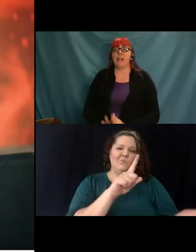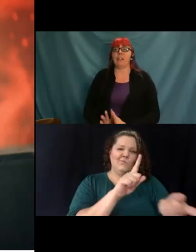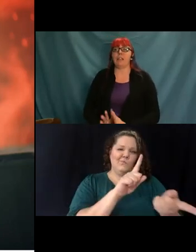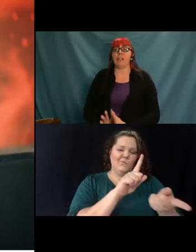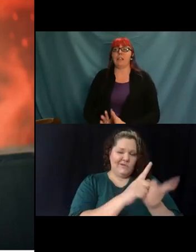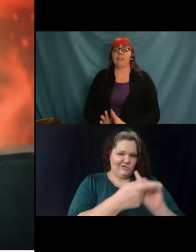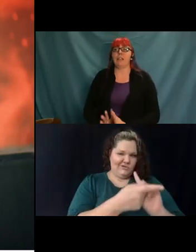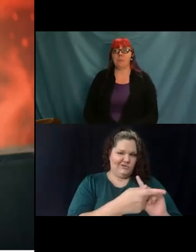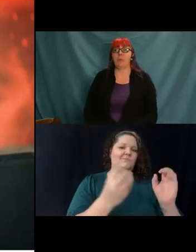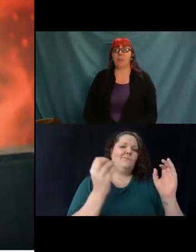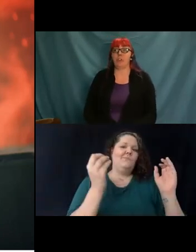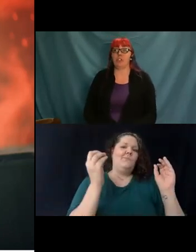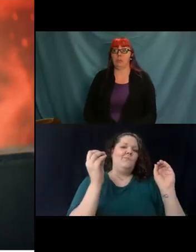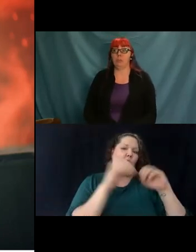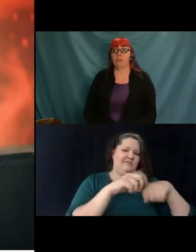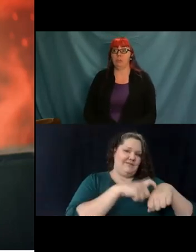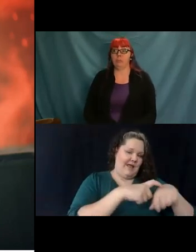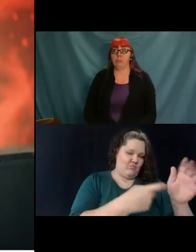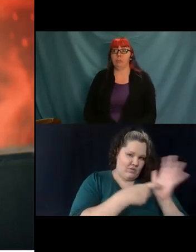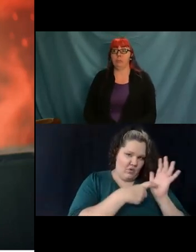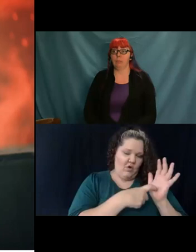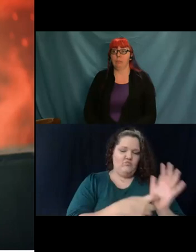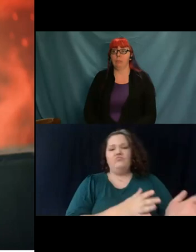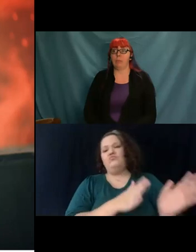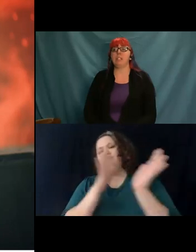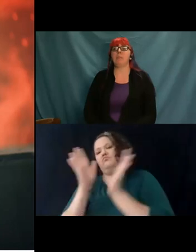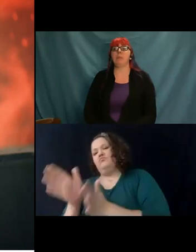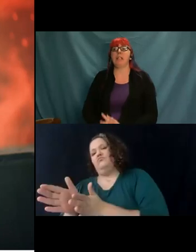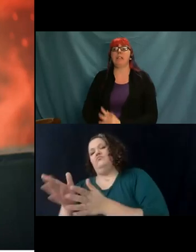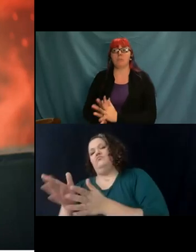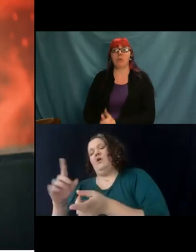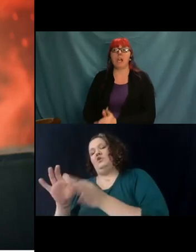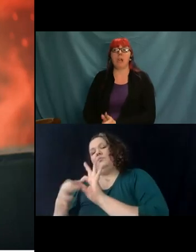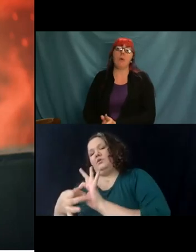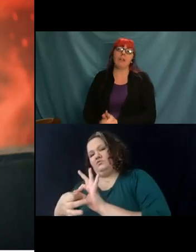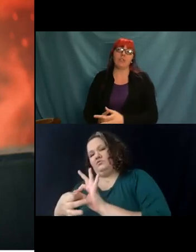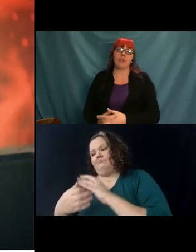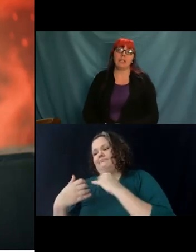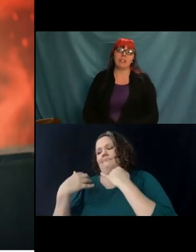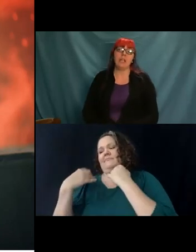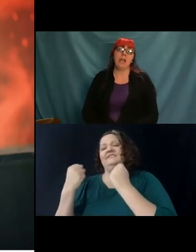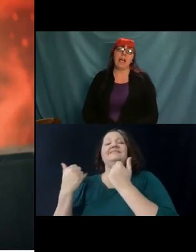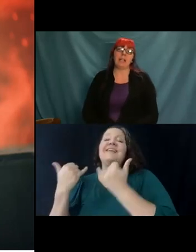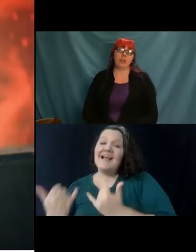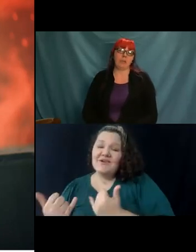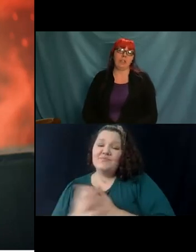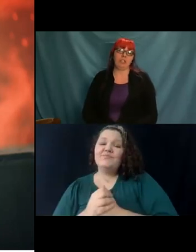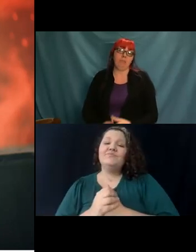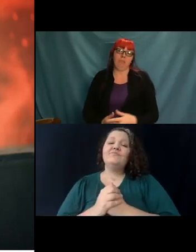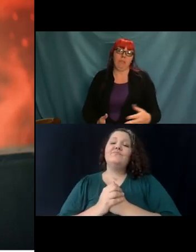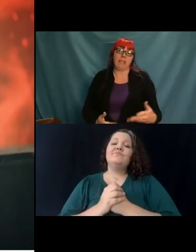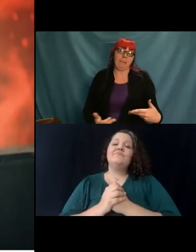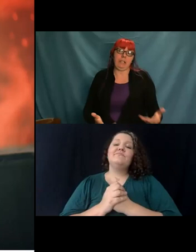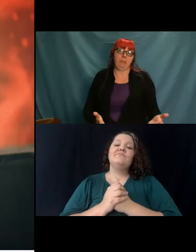translated and then permanently put somewhere to be referred to. But typically there's more time required for translation and